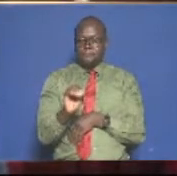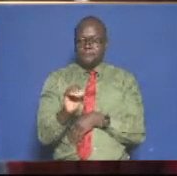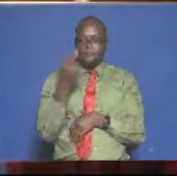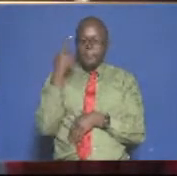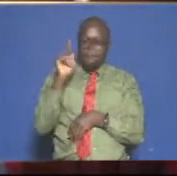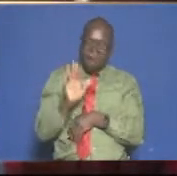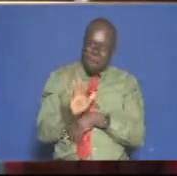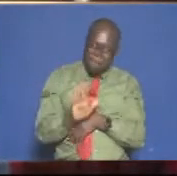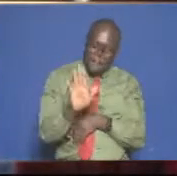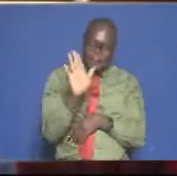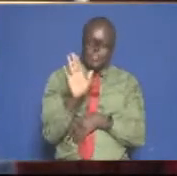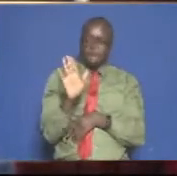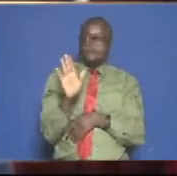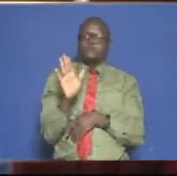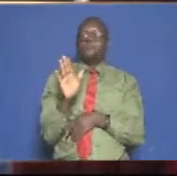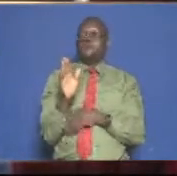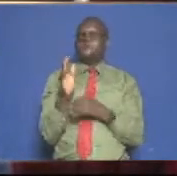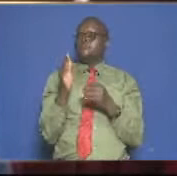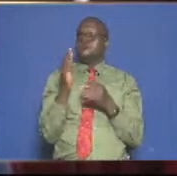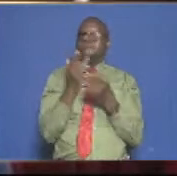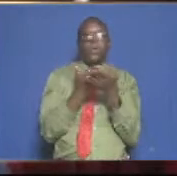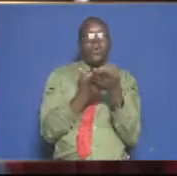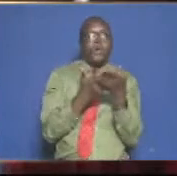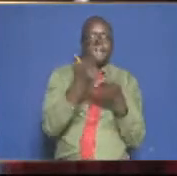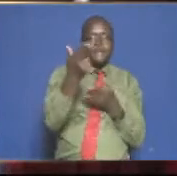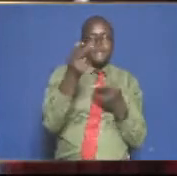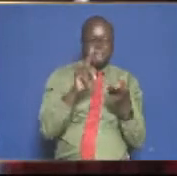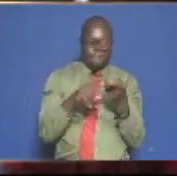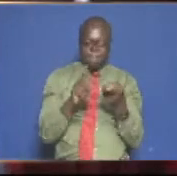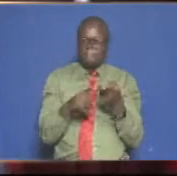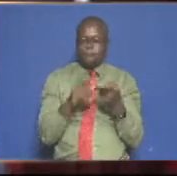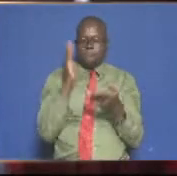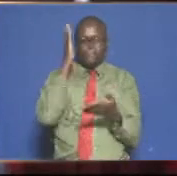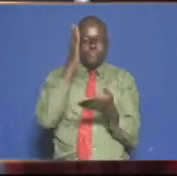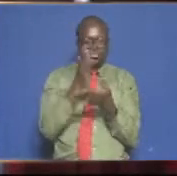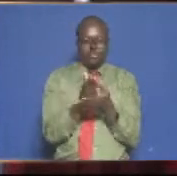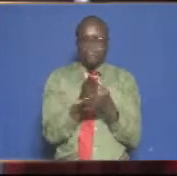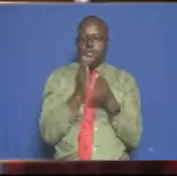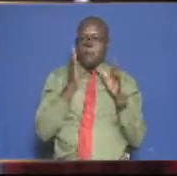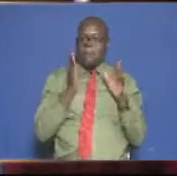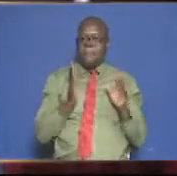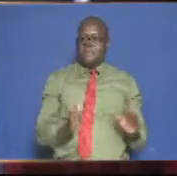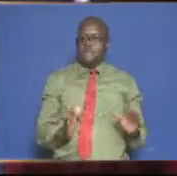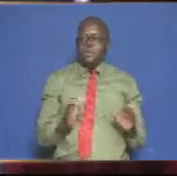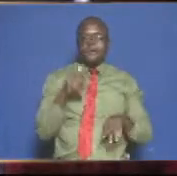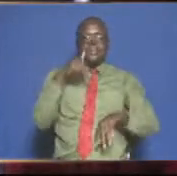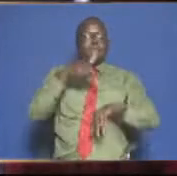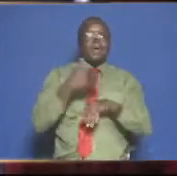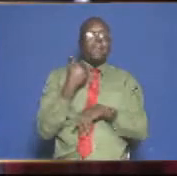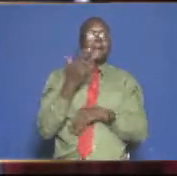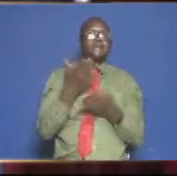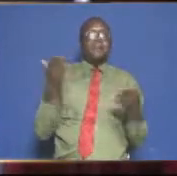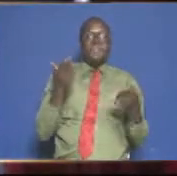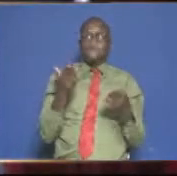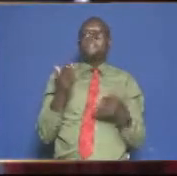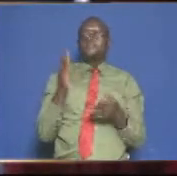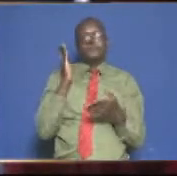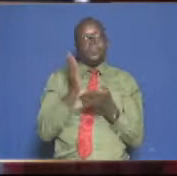his steadfastness, for being a true person. When he didn't like something, he said it as it